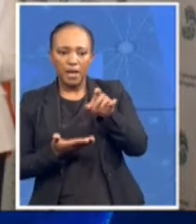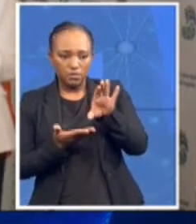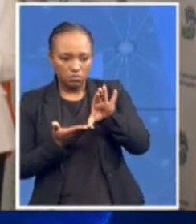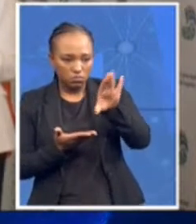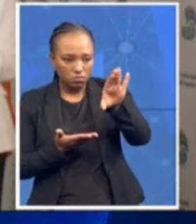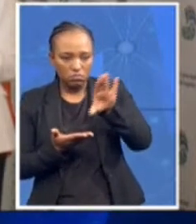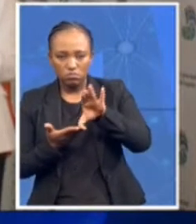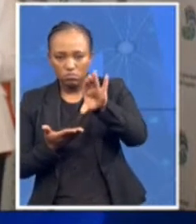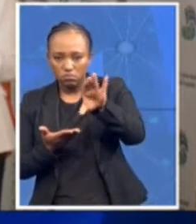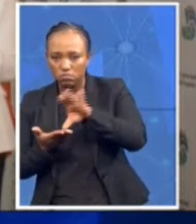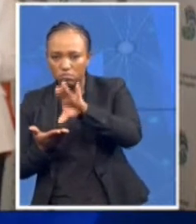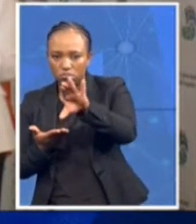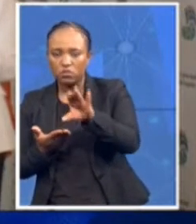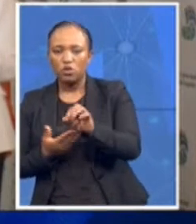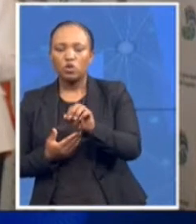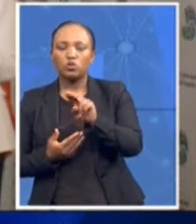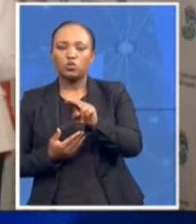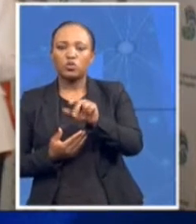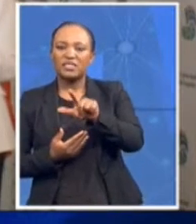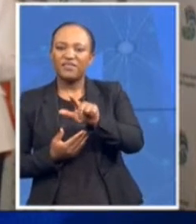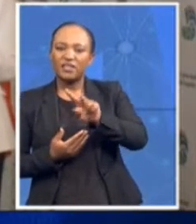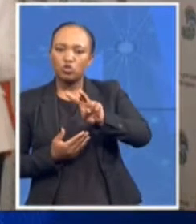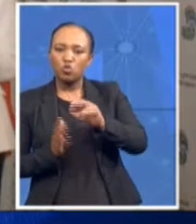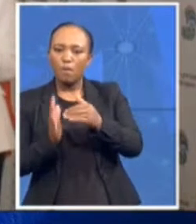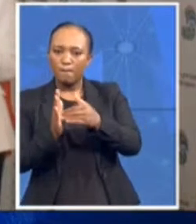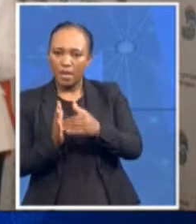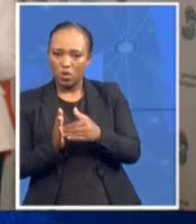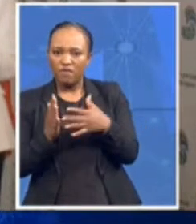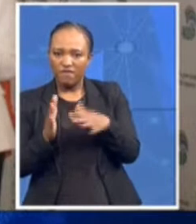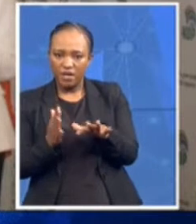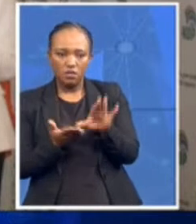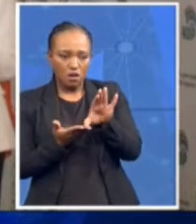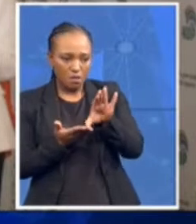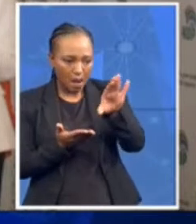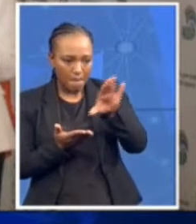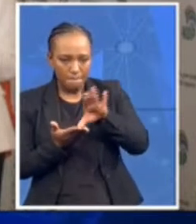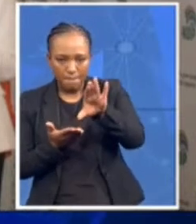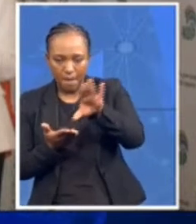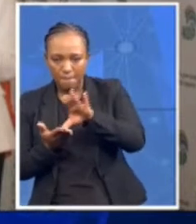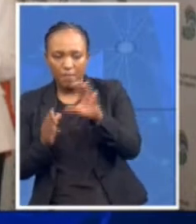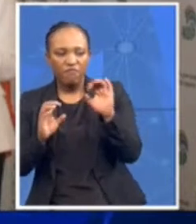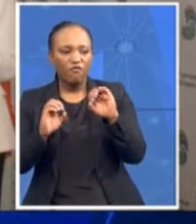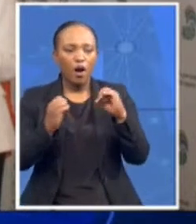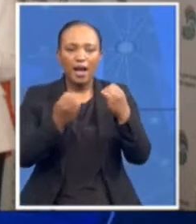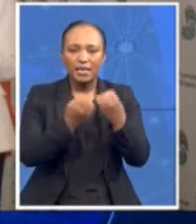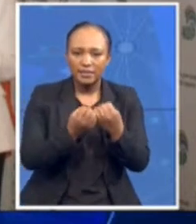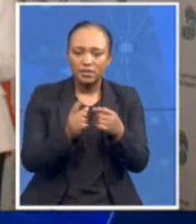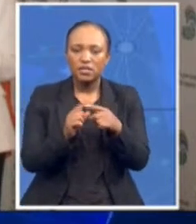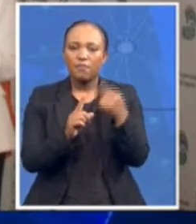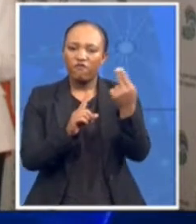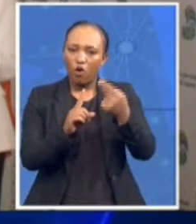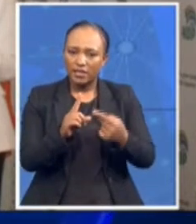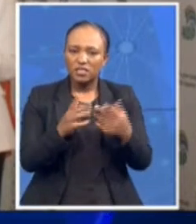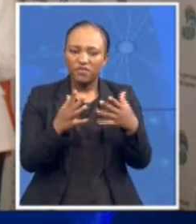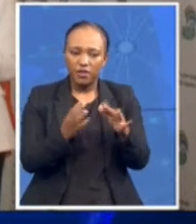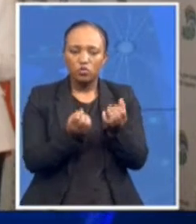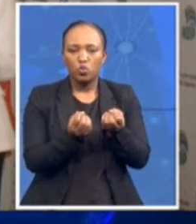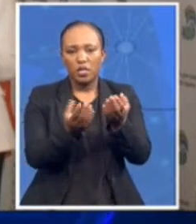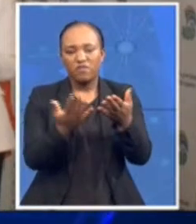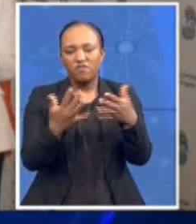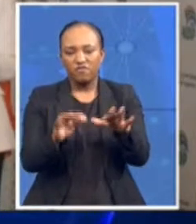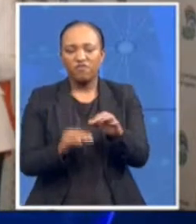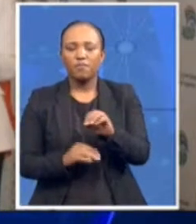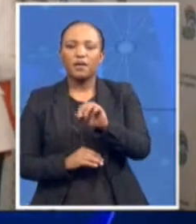272 million has been distributed to artists and organizations, and this constitutes 96% of the